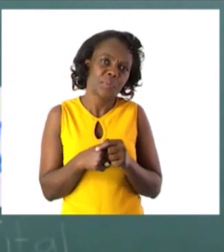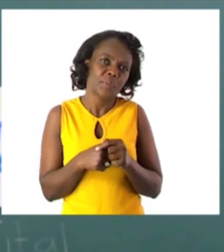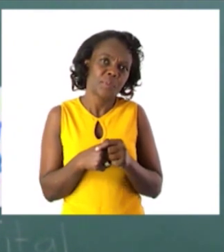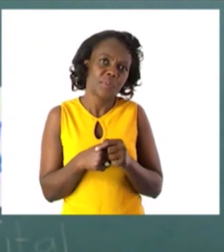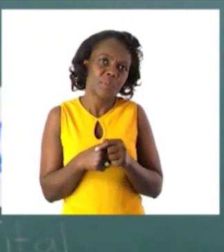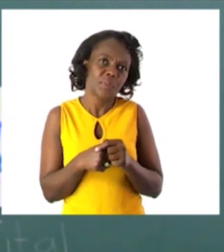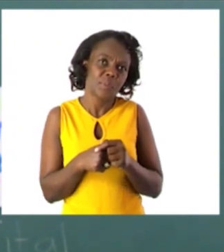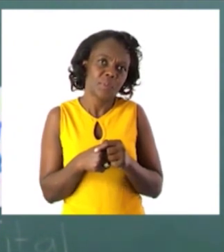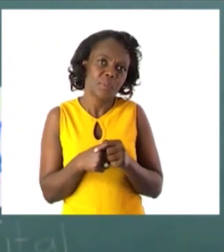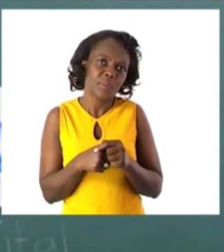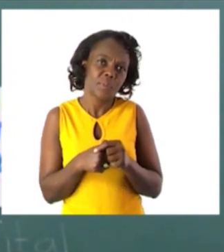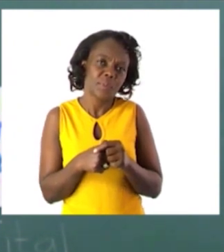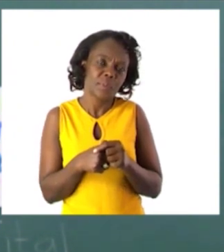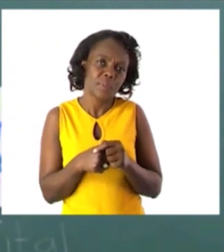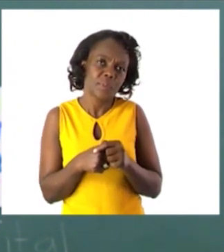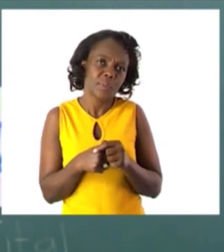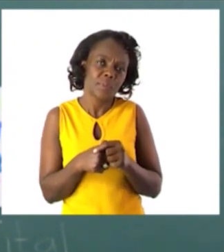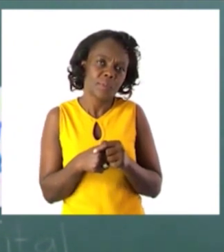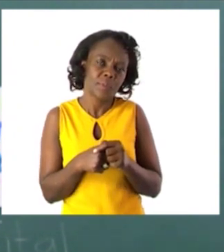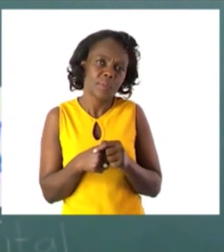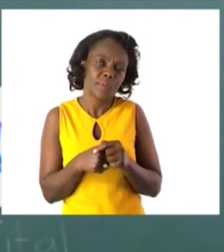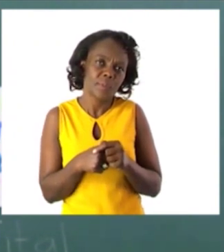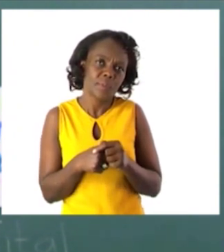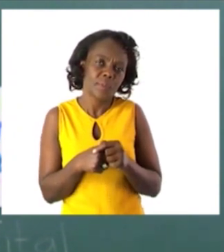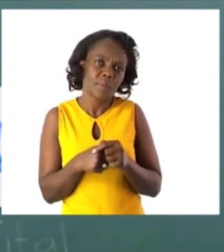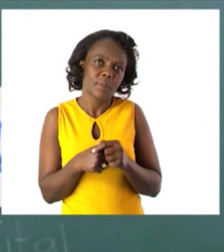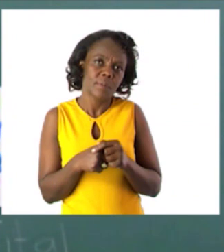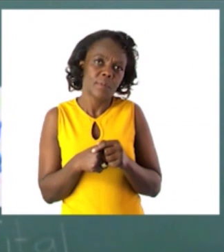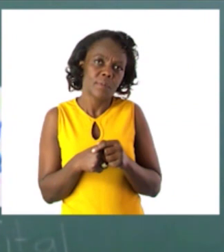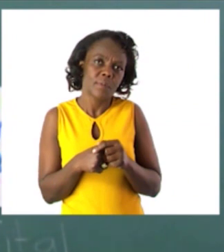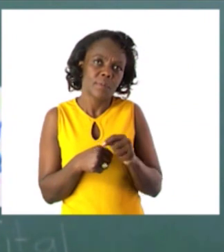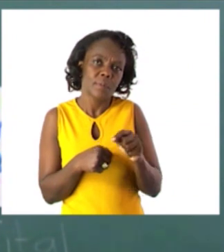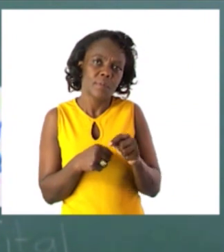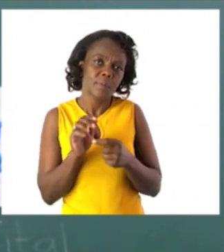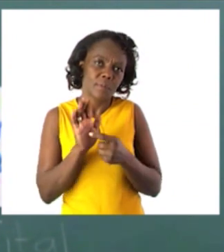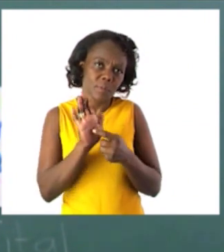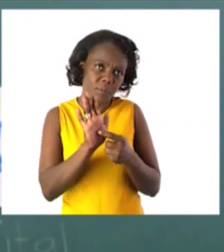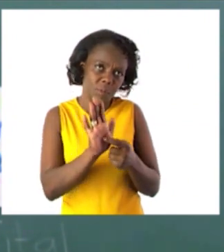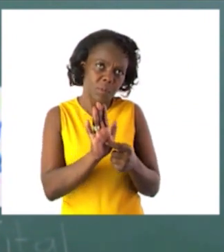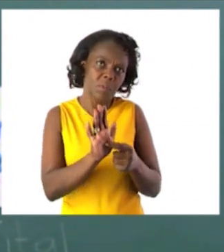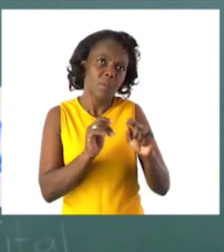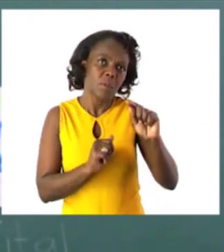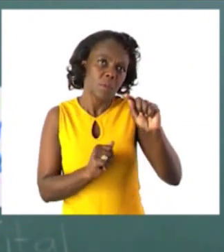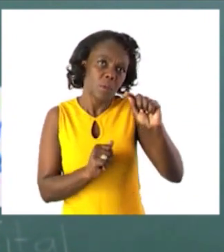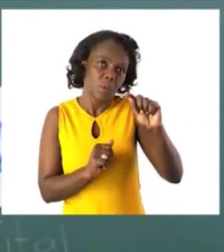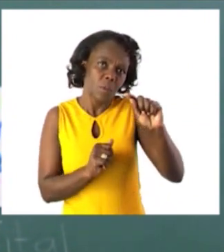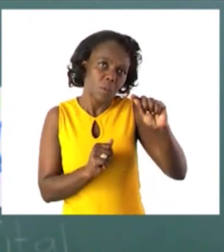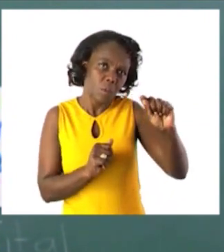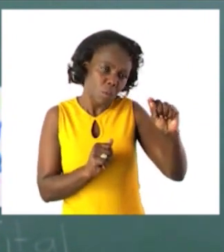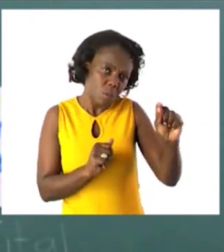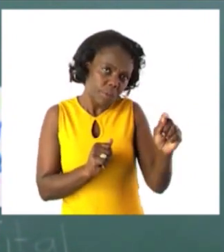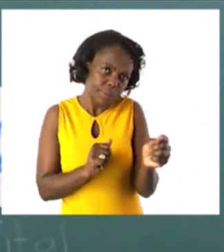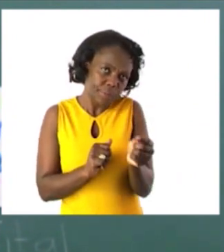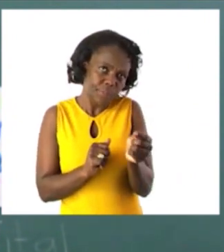So, and after these 2 big ones, I'm going to show you the small one which just come like